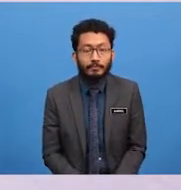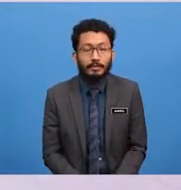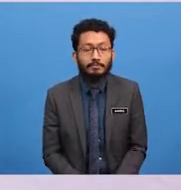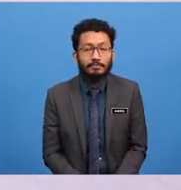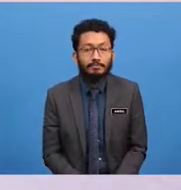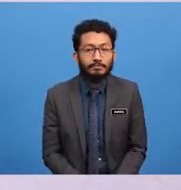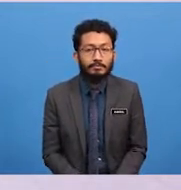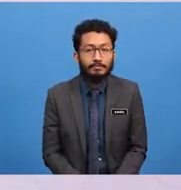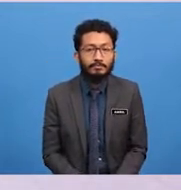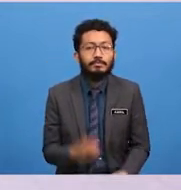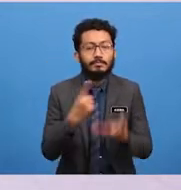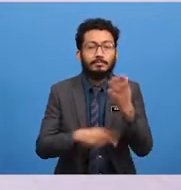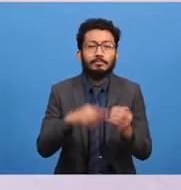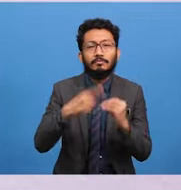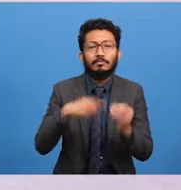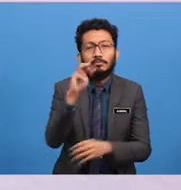What about the material?